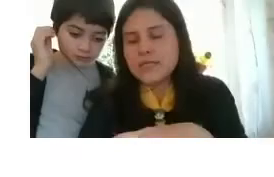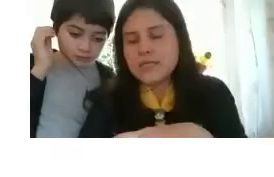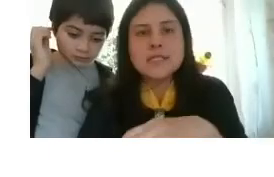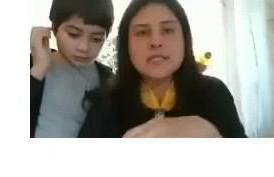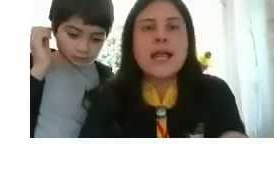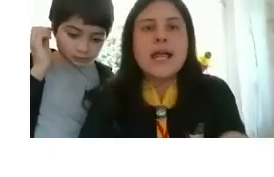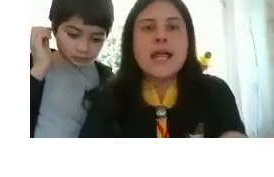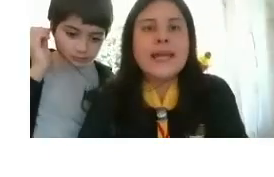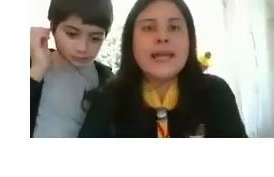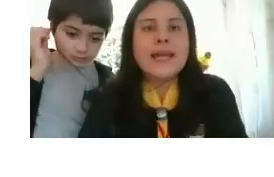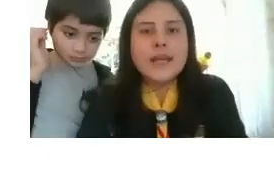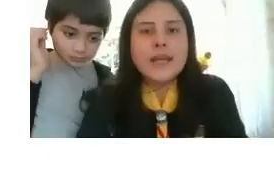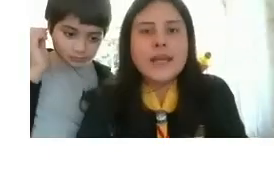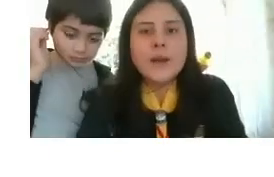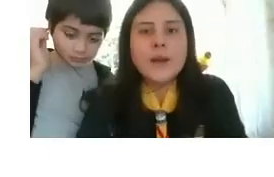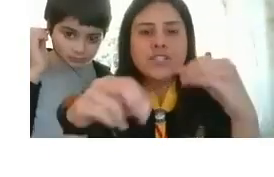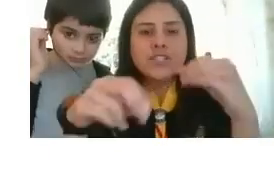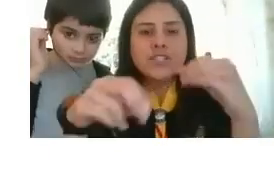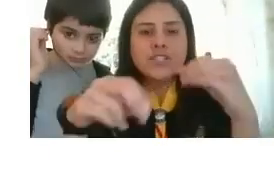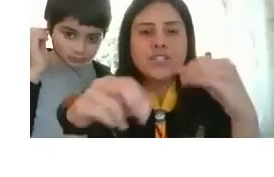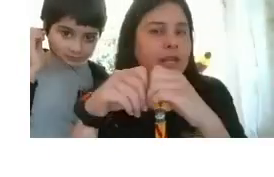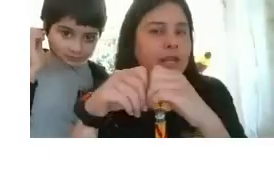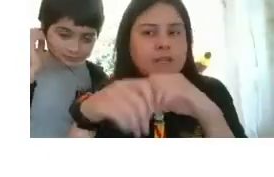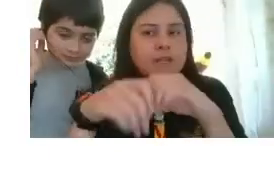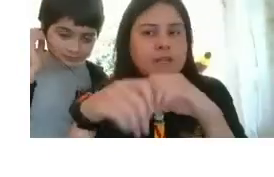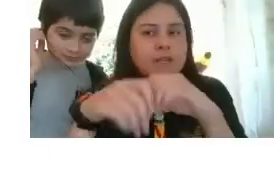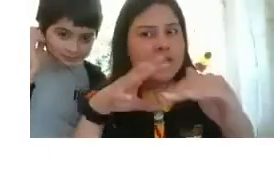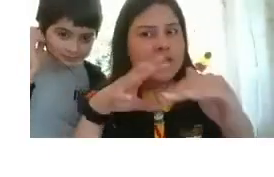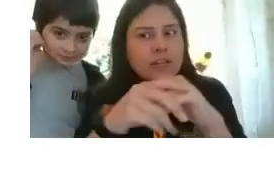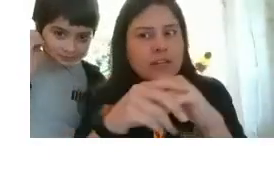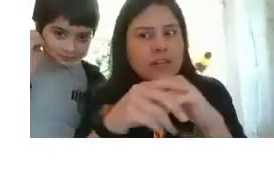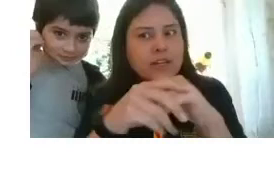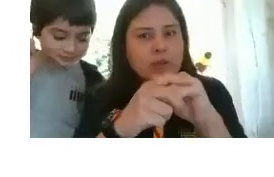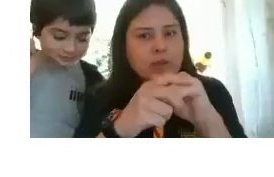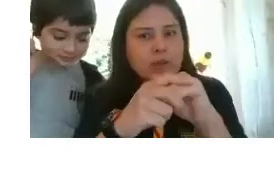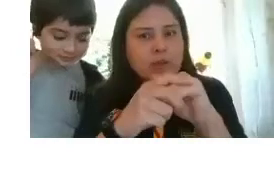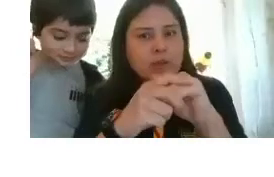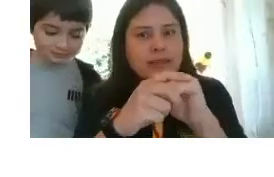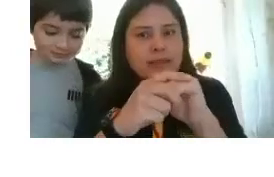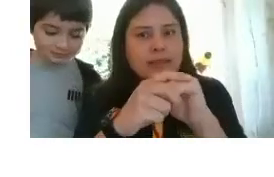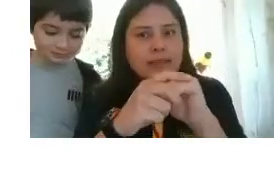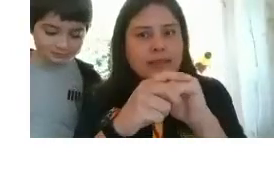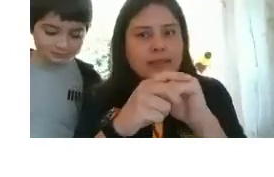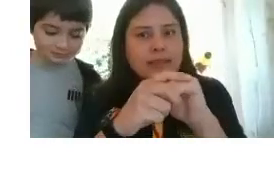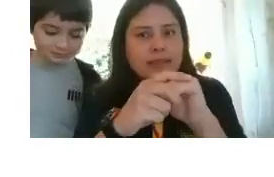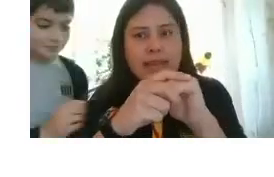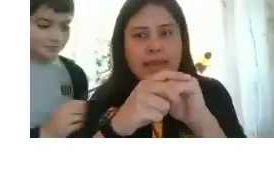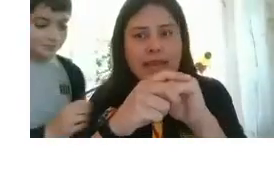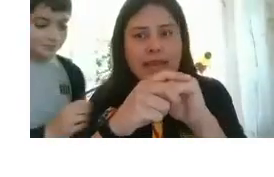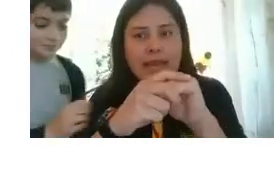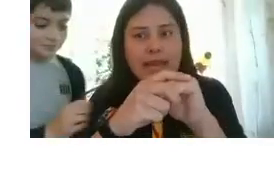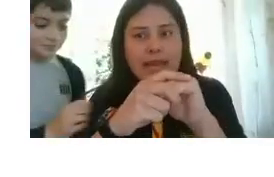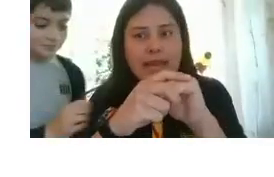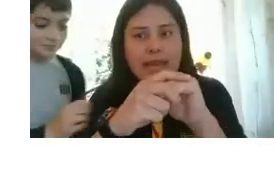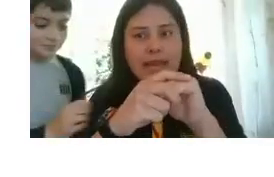signs. Then I wanted to show you the numbers. I'm going to see if I can do it at the